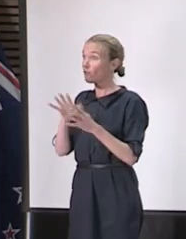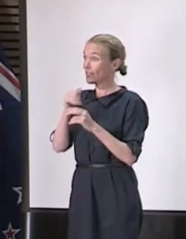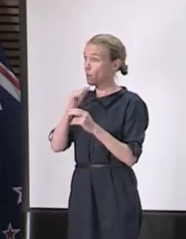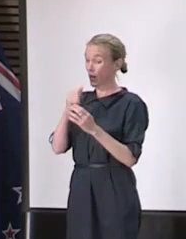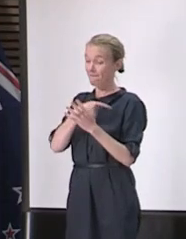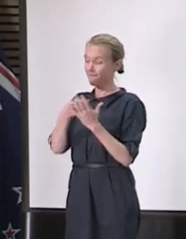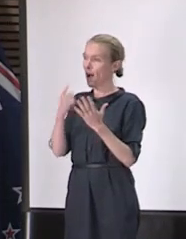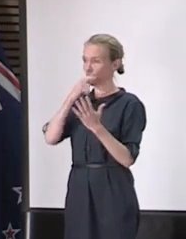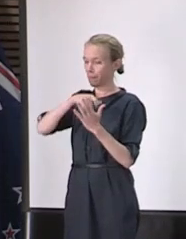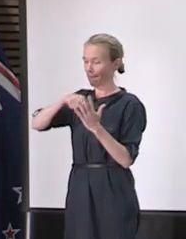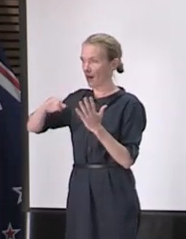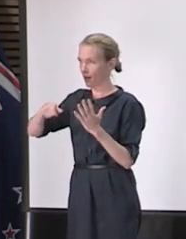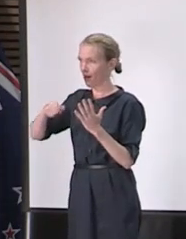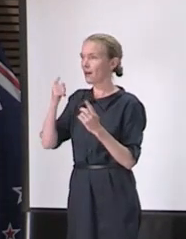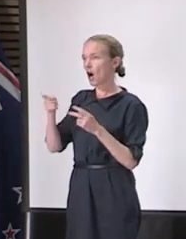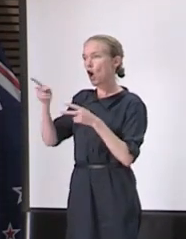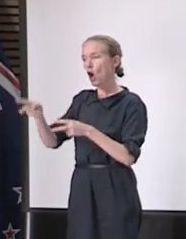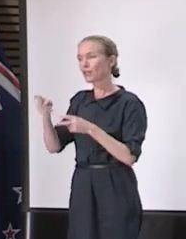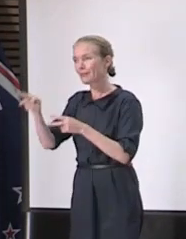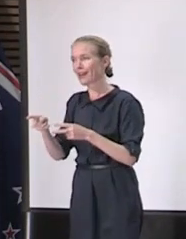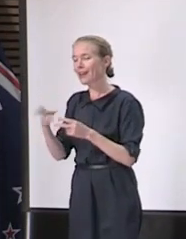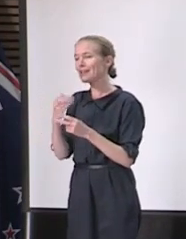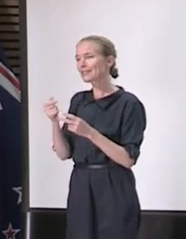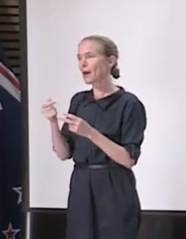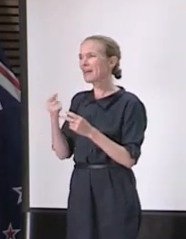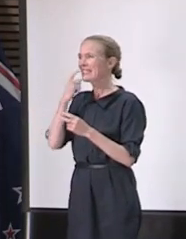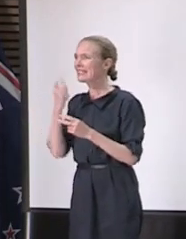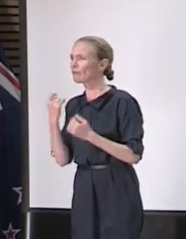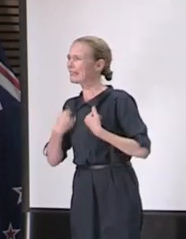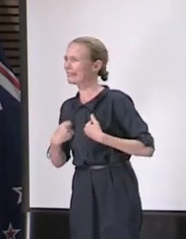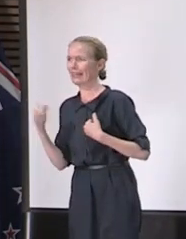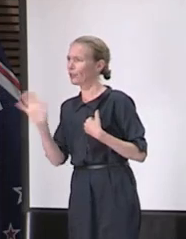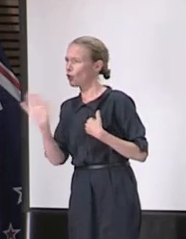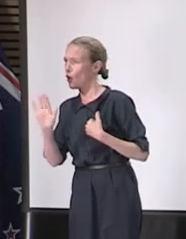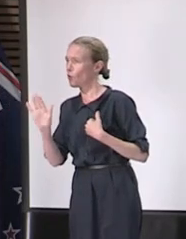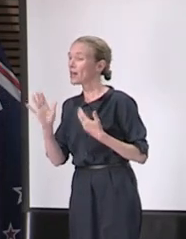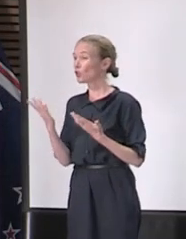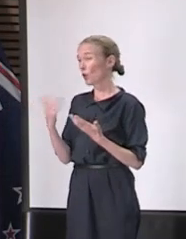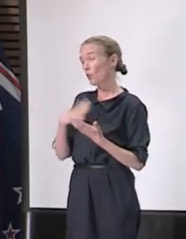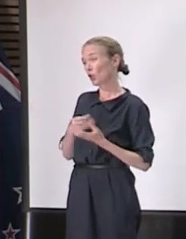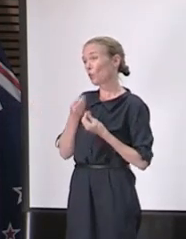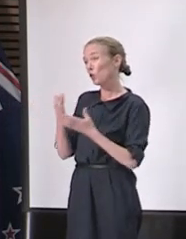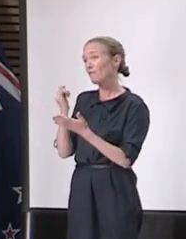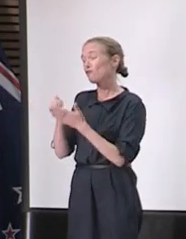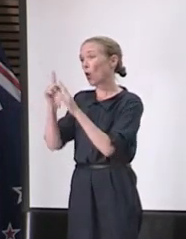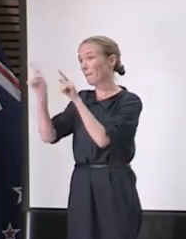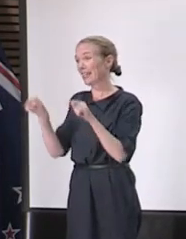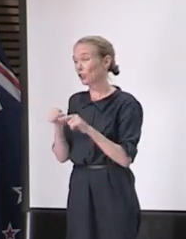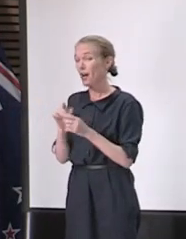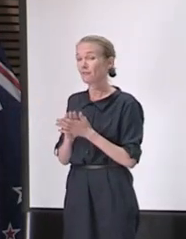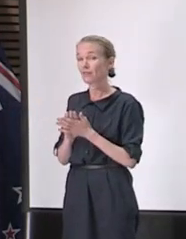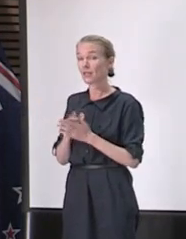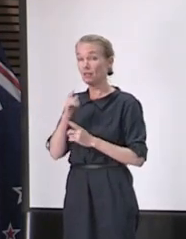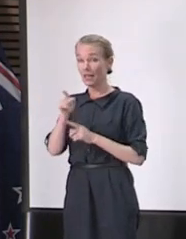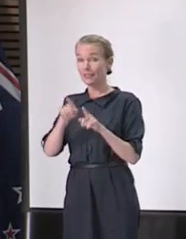than just whether or not they need to be in a particular facility for care. Clarify then in total how many patients are actually in hospital in total around the